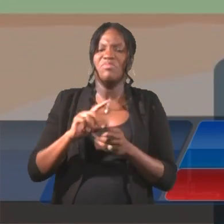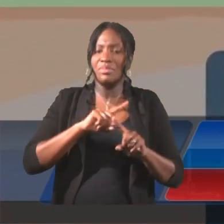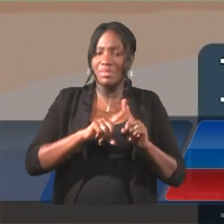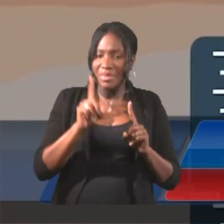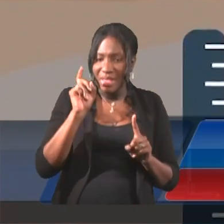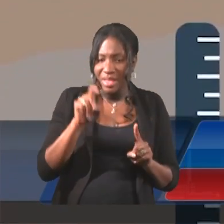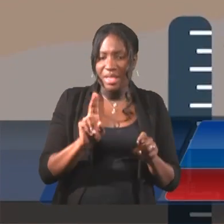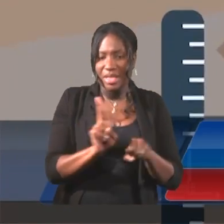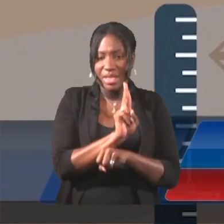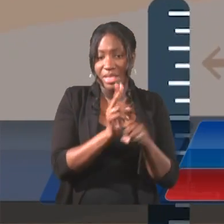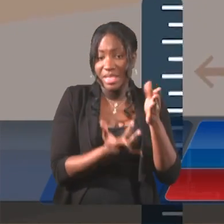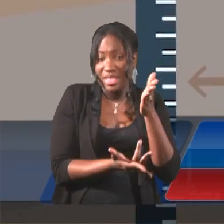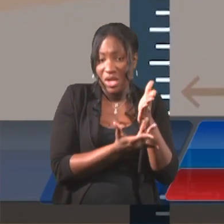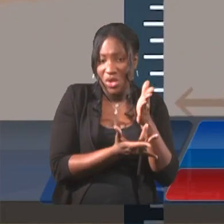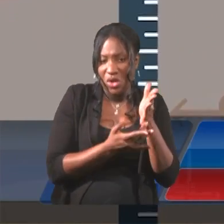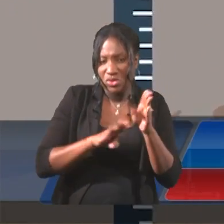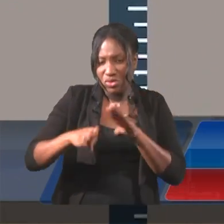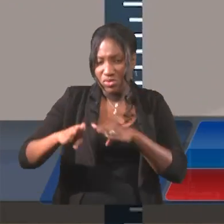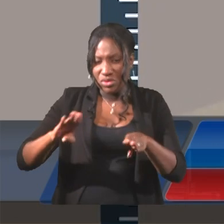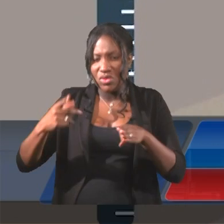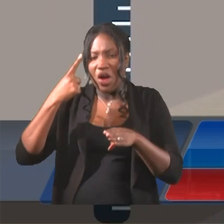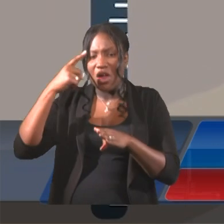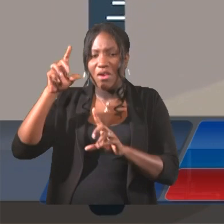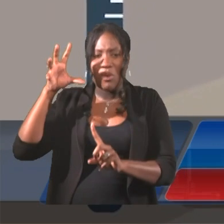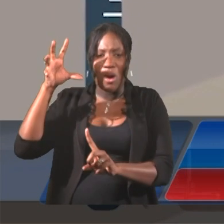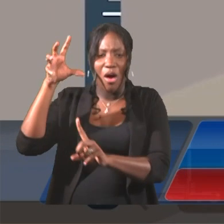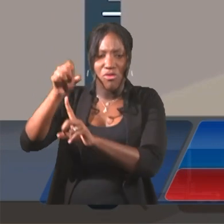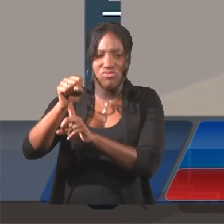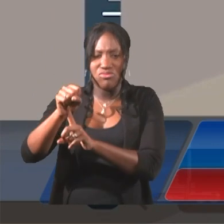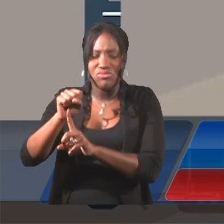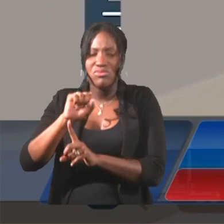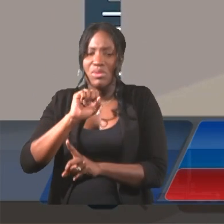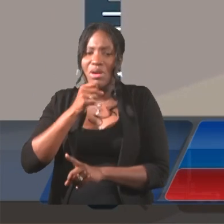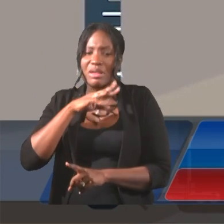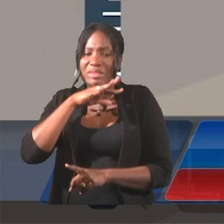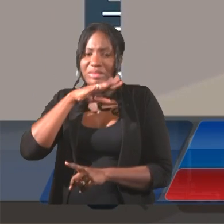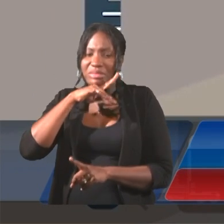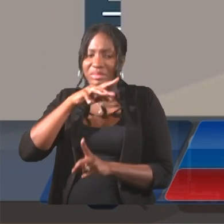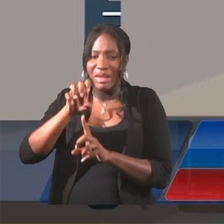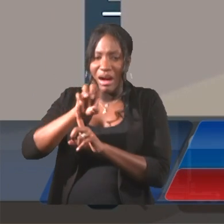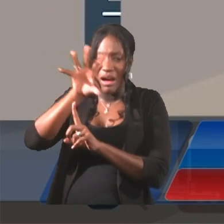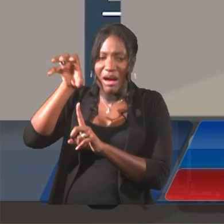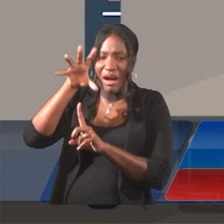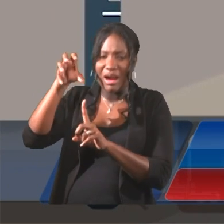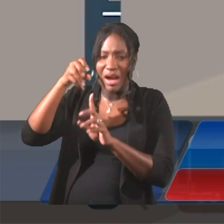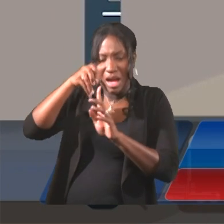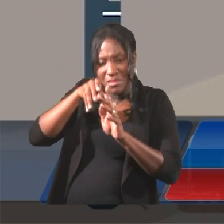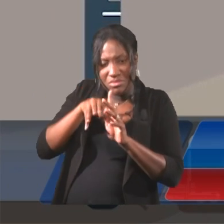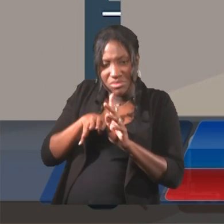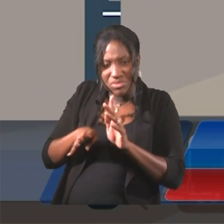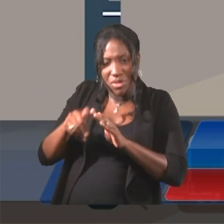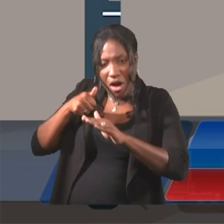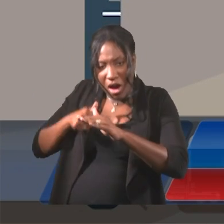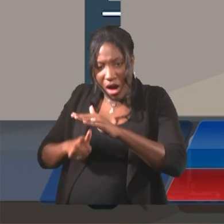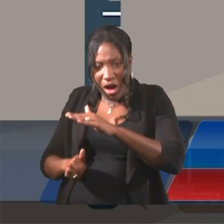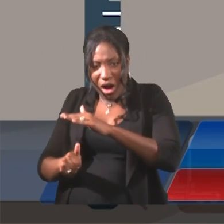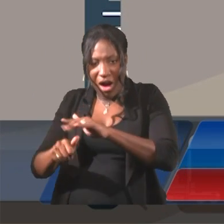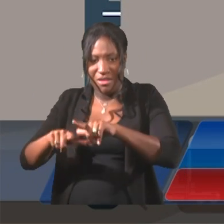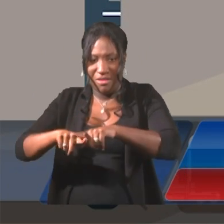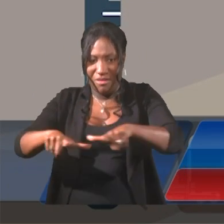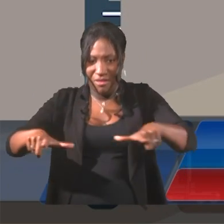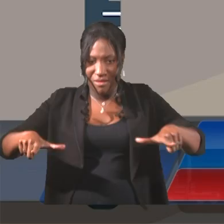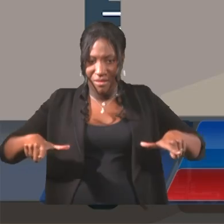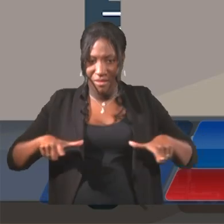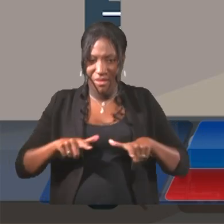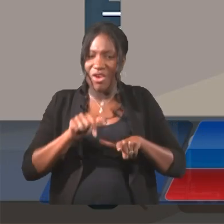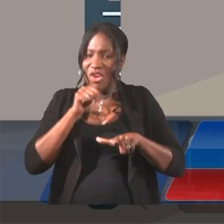of technologies that capture carbon dioxide at its source and stores it deep underground, preventing its release into the atmosphere.